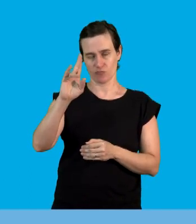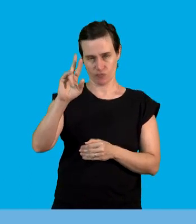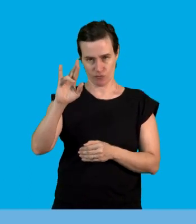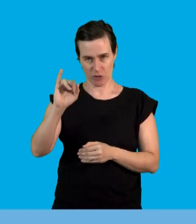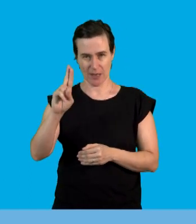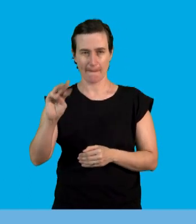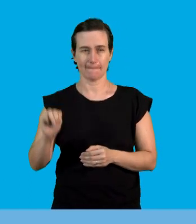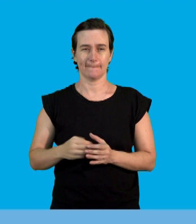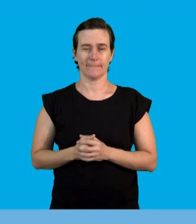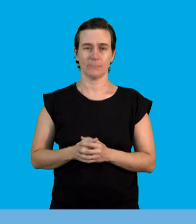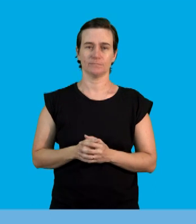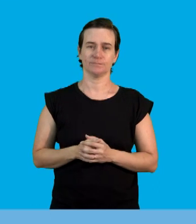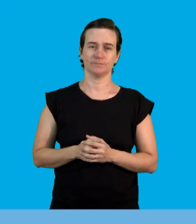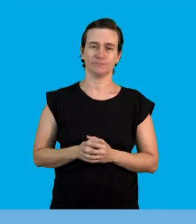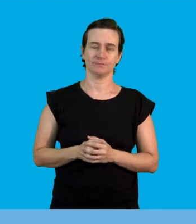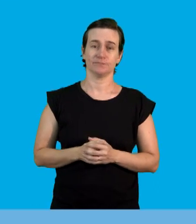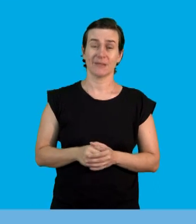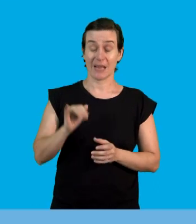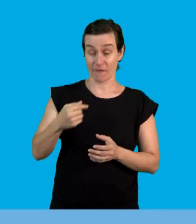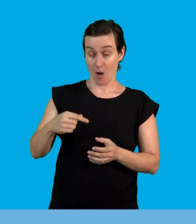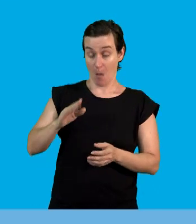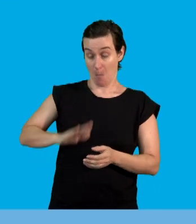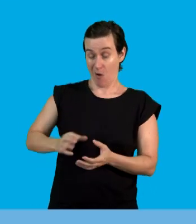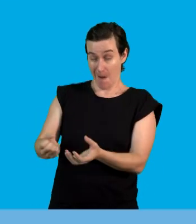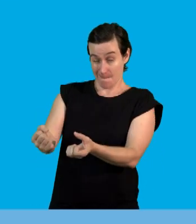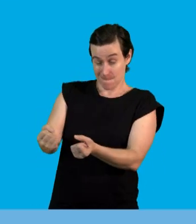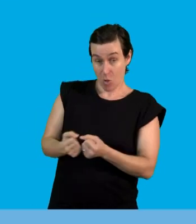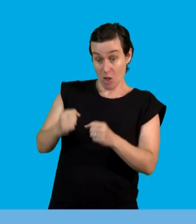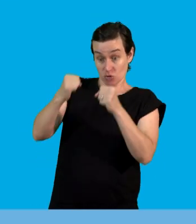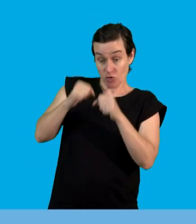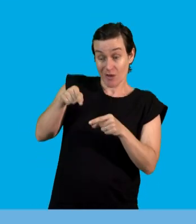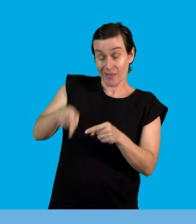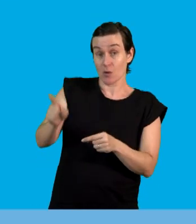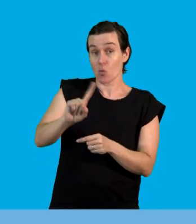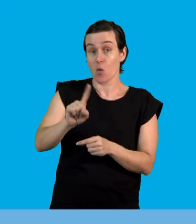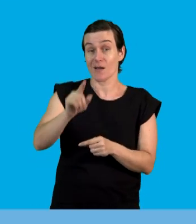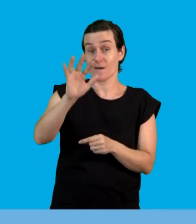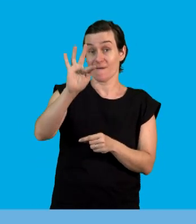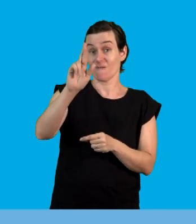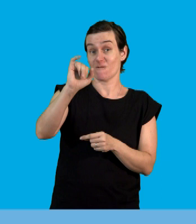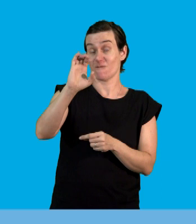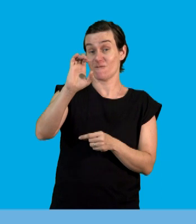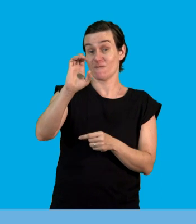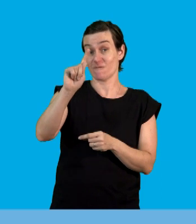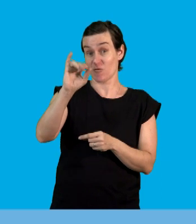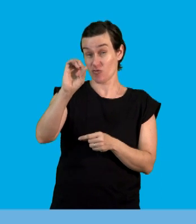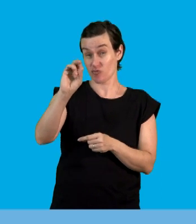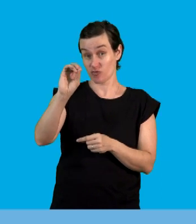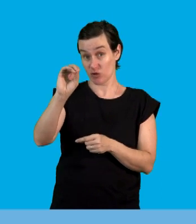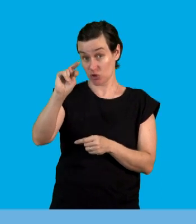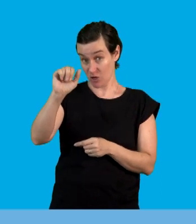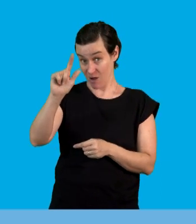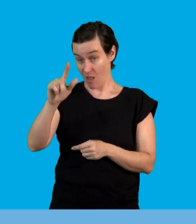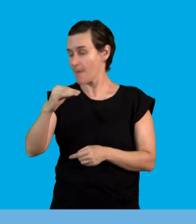other, should the pull force be greater than the frictional force, then those two forces will not be balancing each other